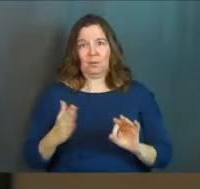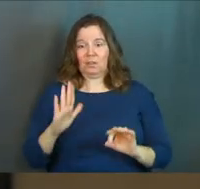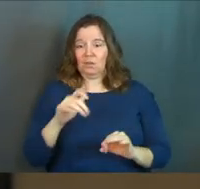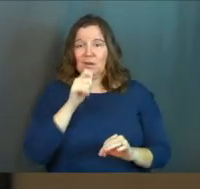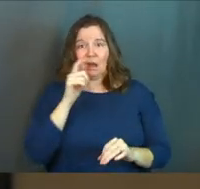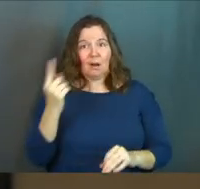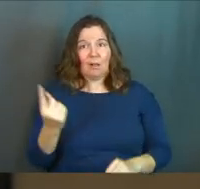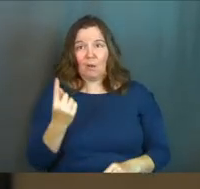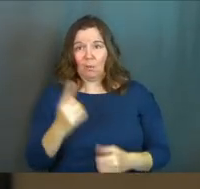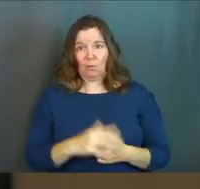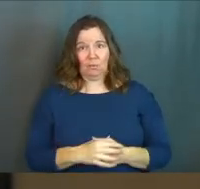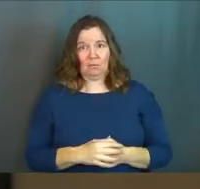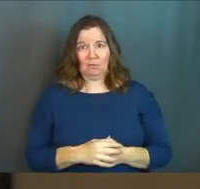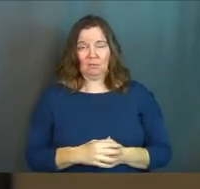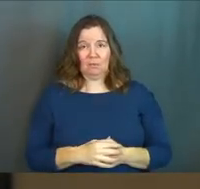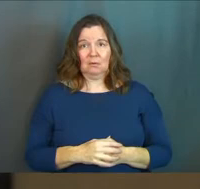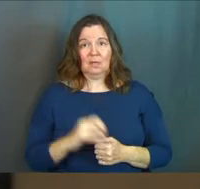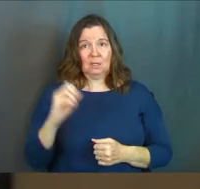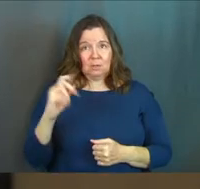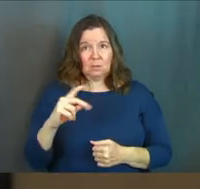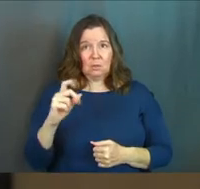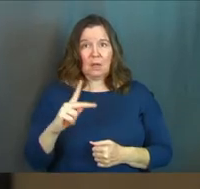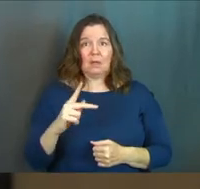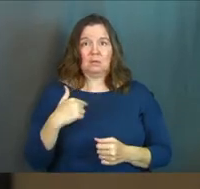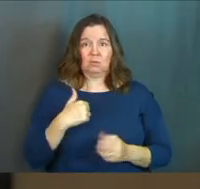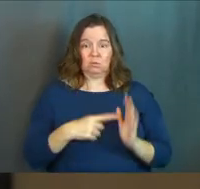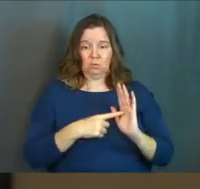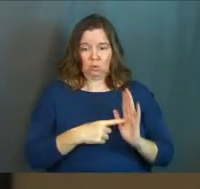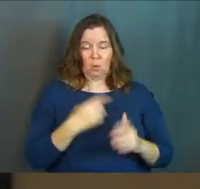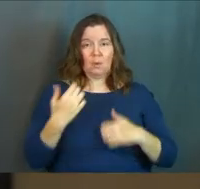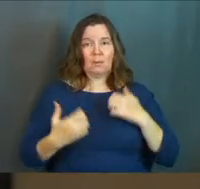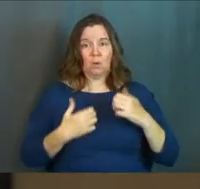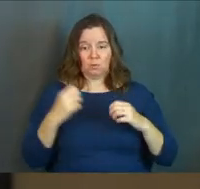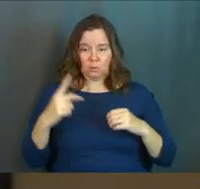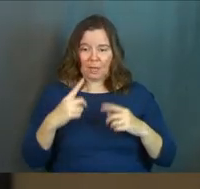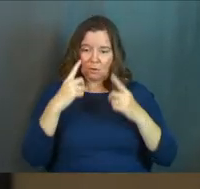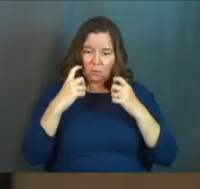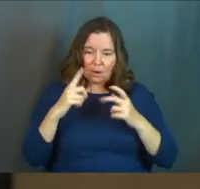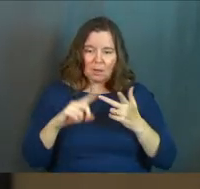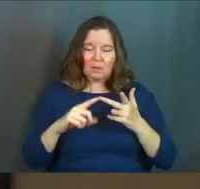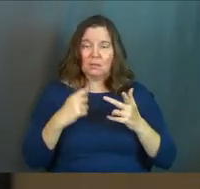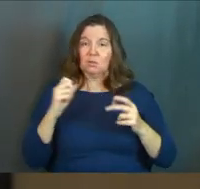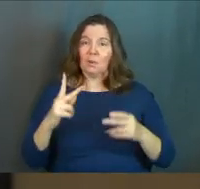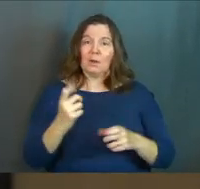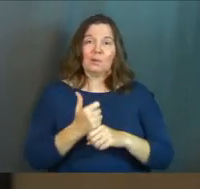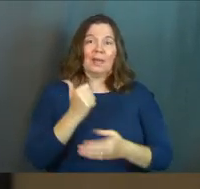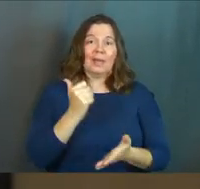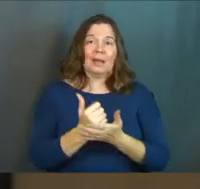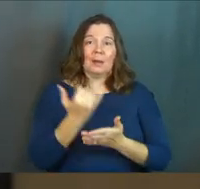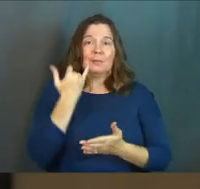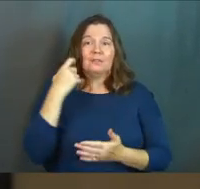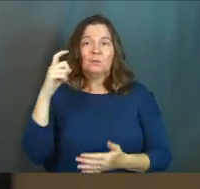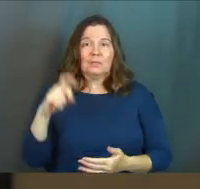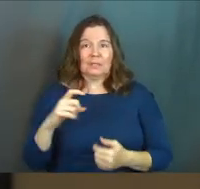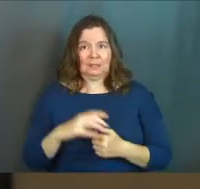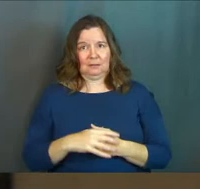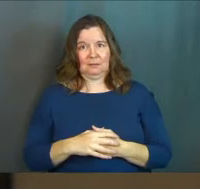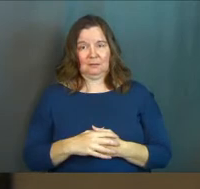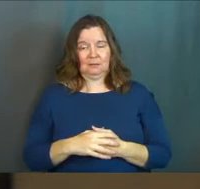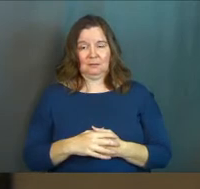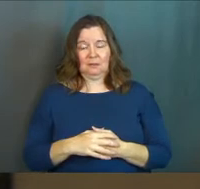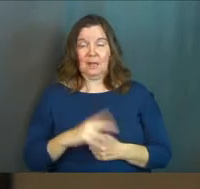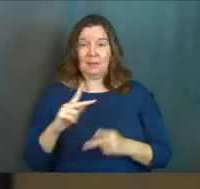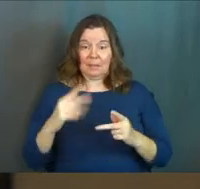And you're not alone. It's okay to show emotions. It's okay to cry. It's okay to get help if you need it. And